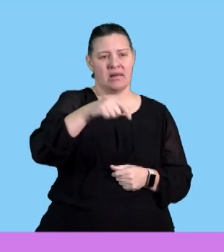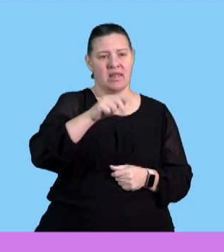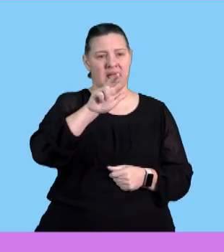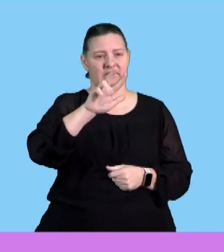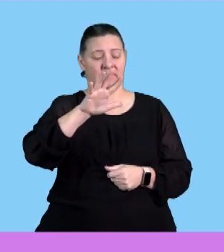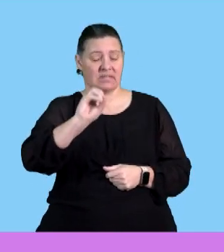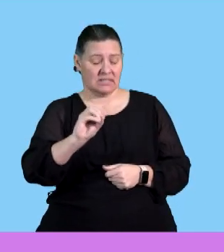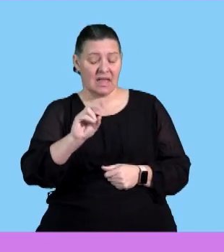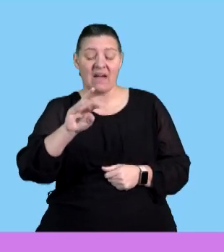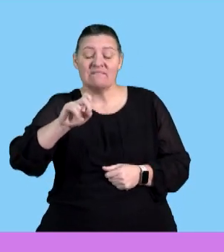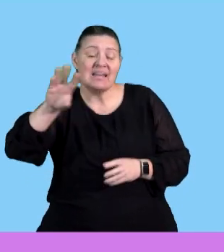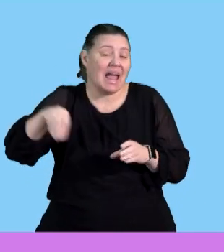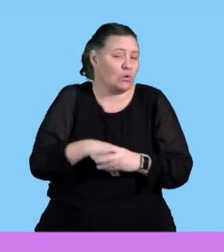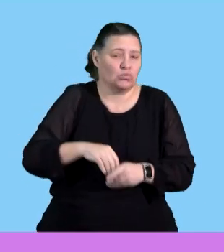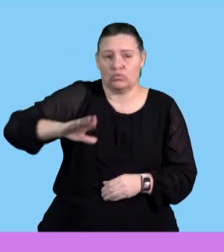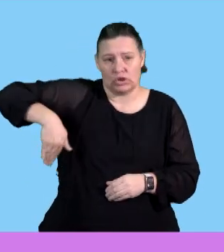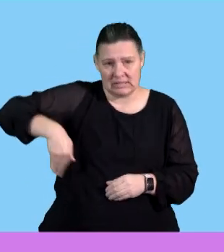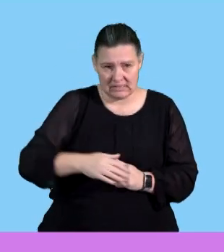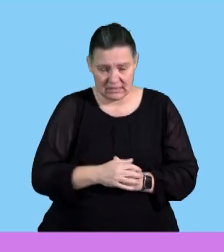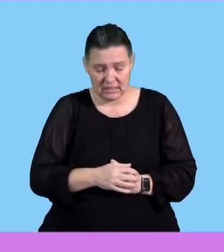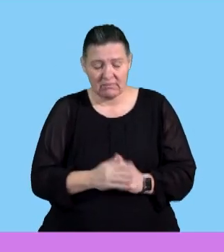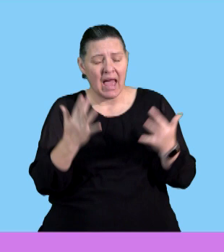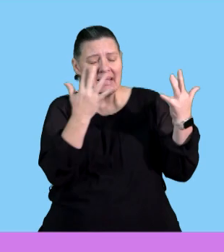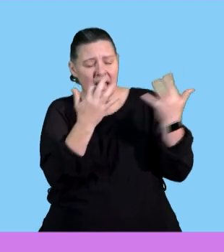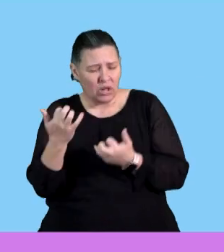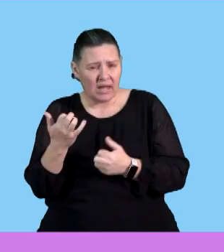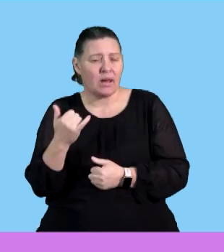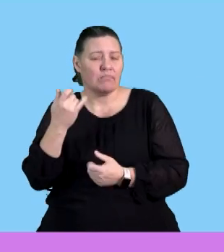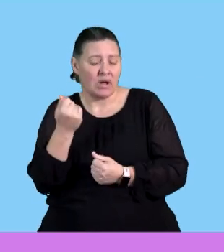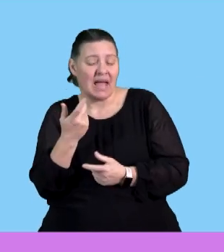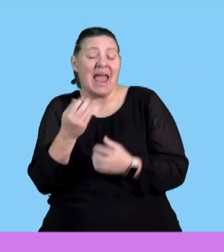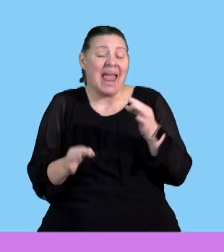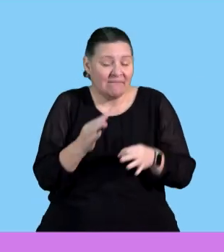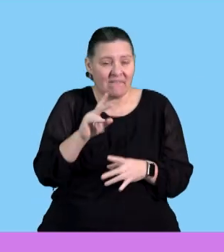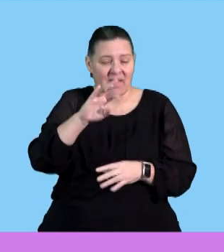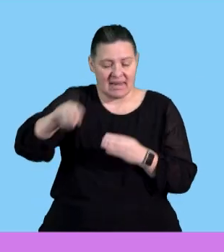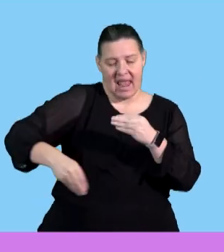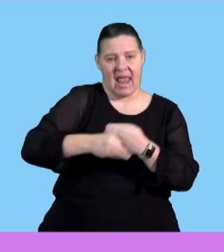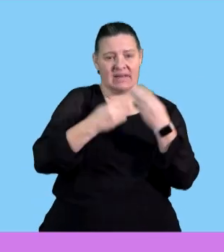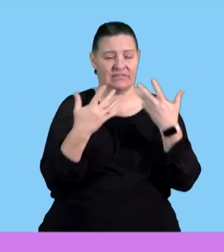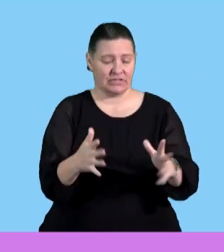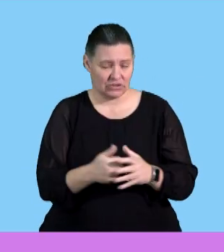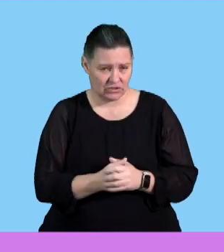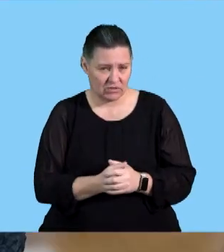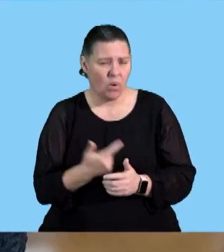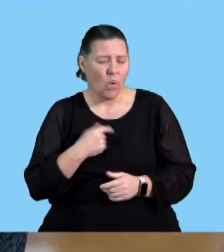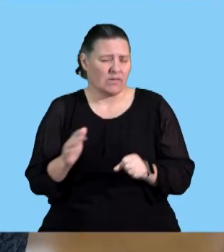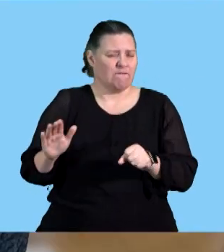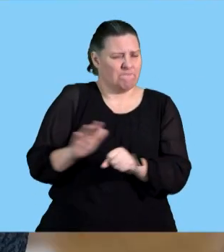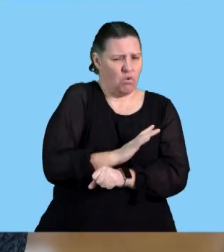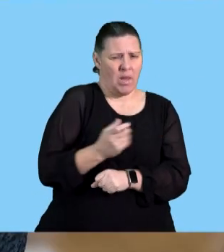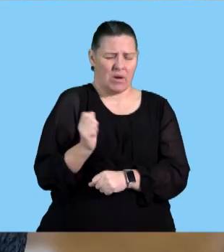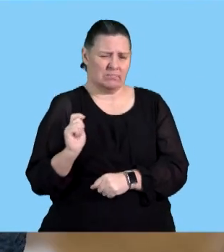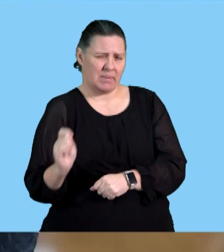19,850 excluding VAT. Calculate the price of the cell phone including VAT, meaning that's the price you'll